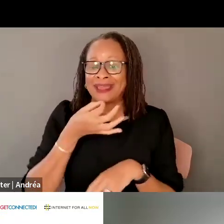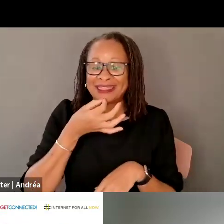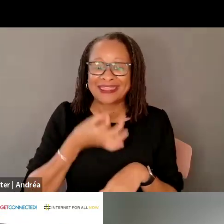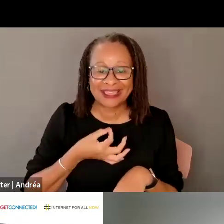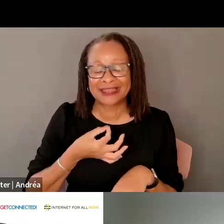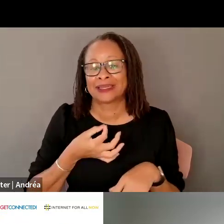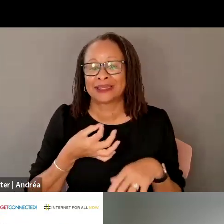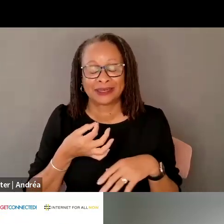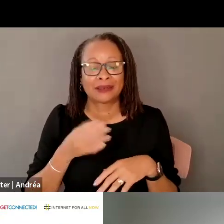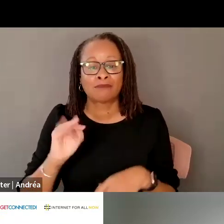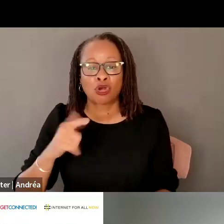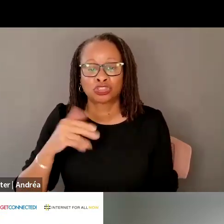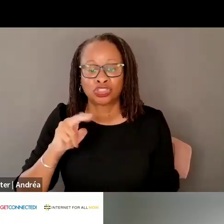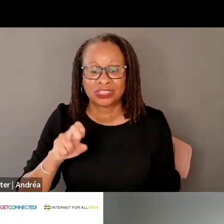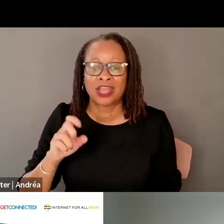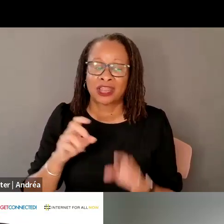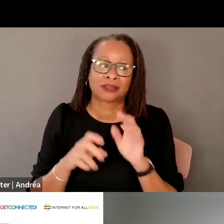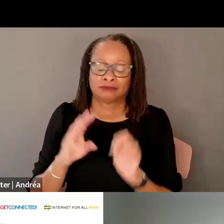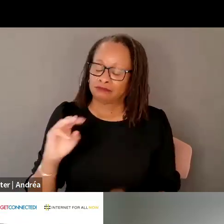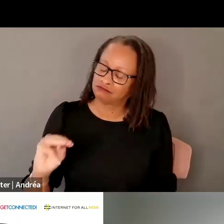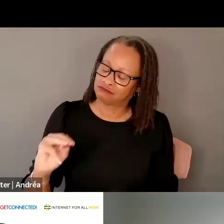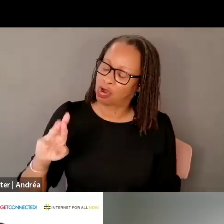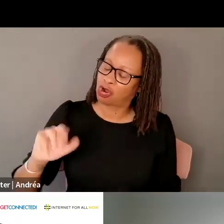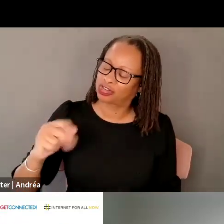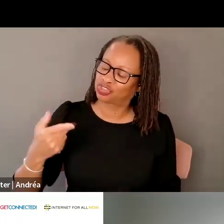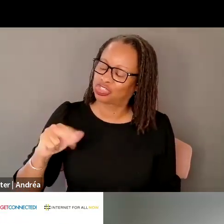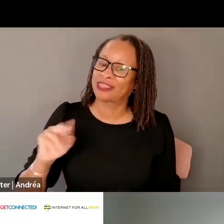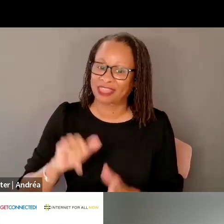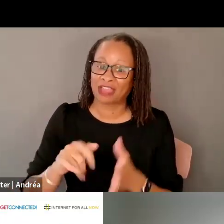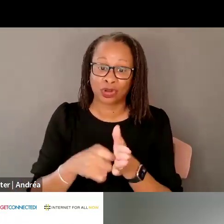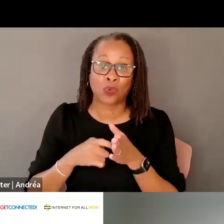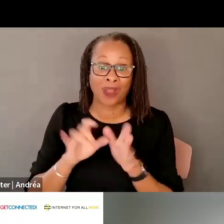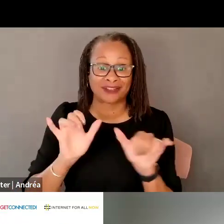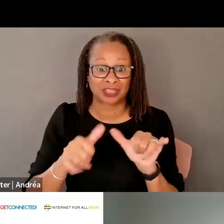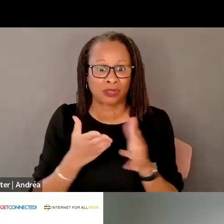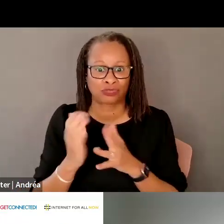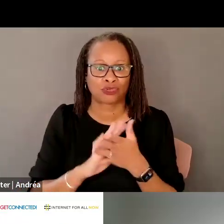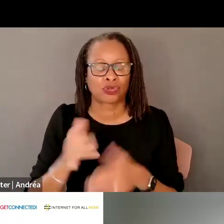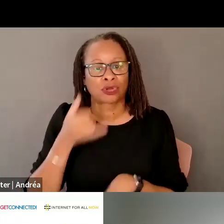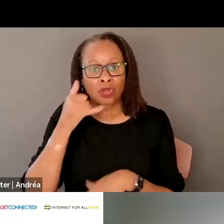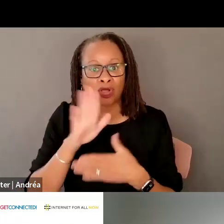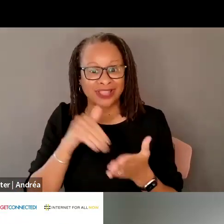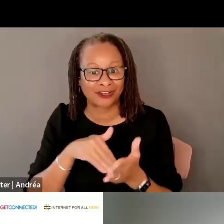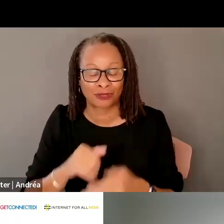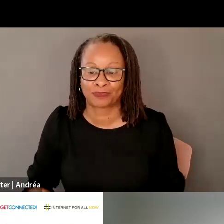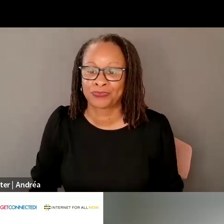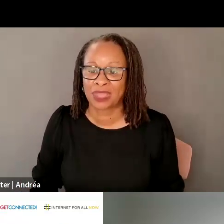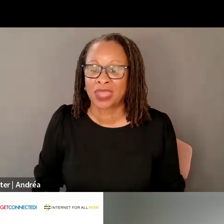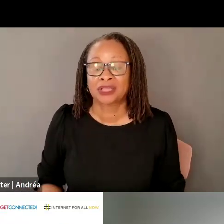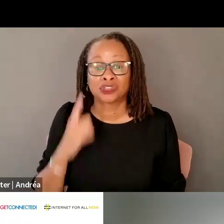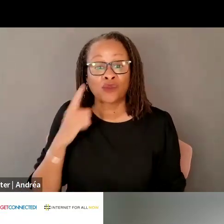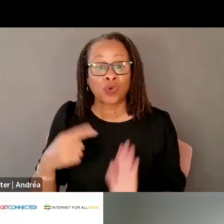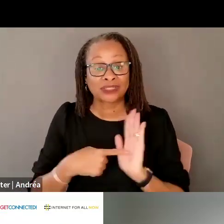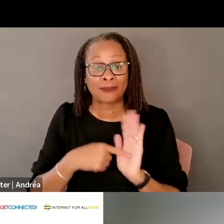margin that requires scale through our call center. Another question will be, so for example, in gateway